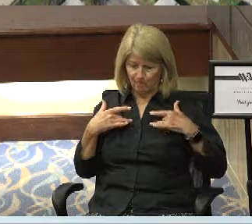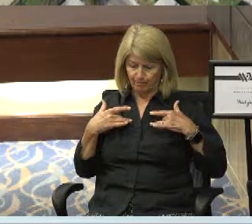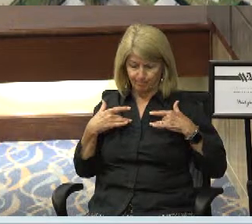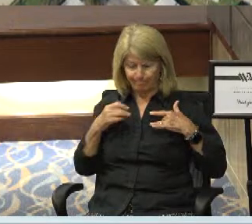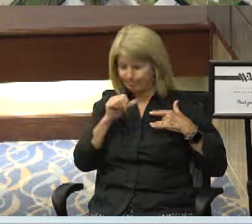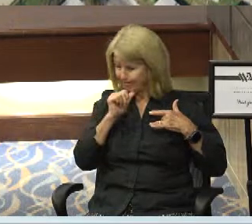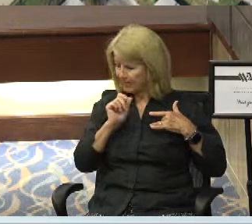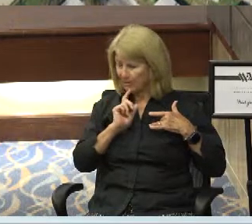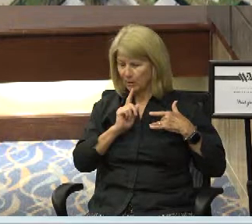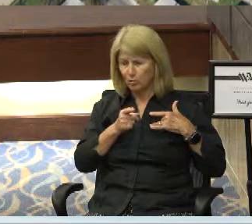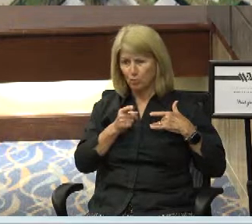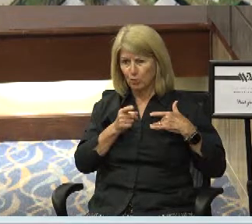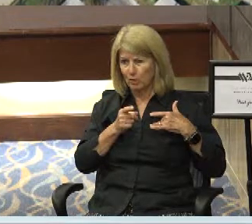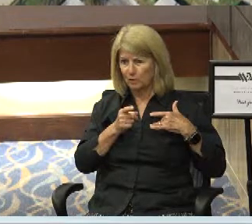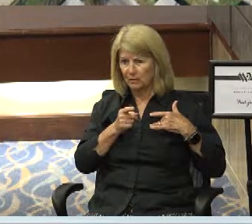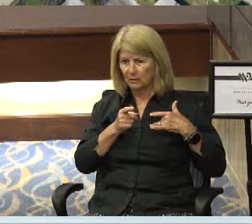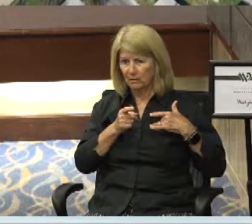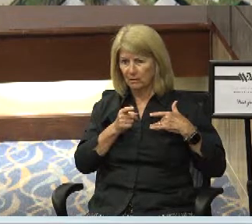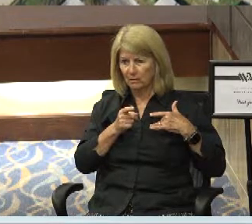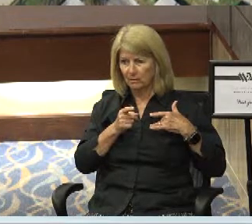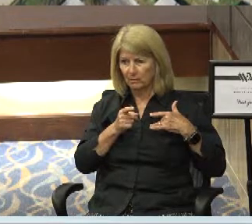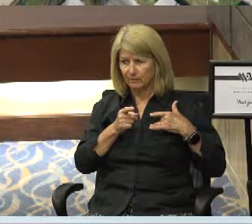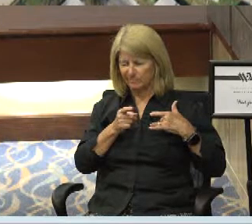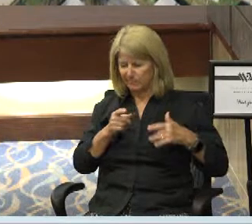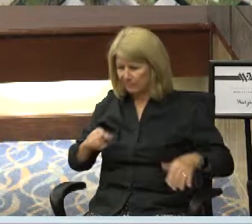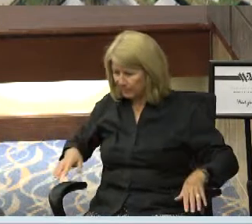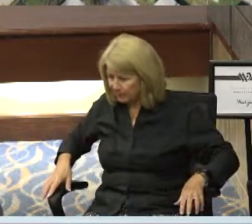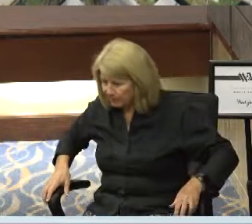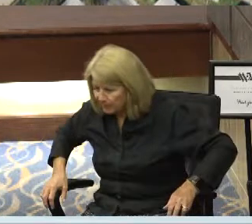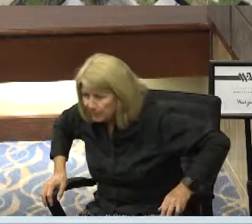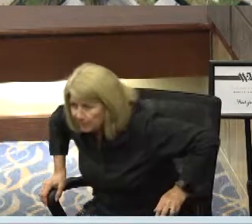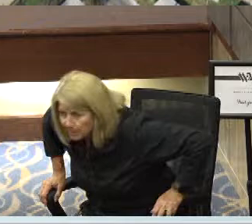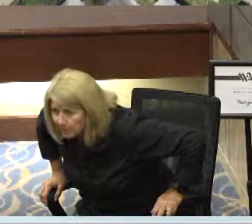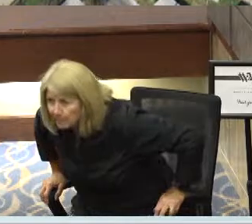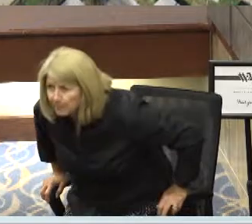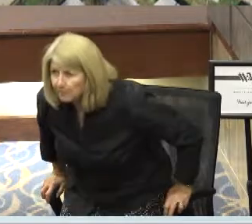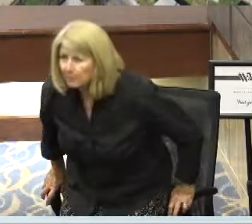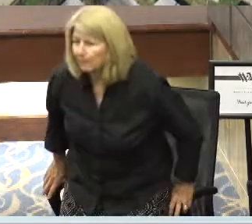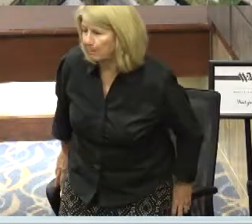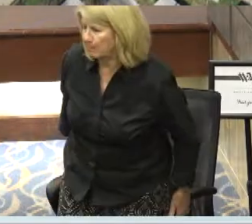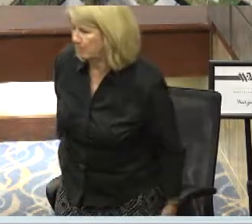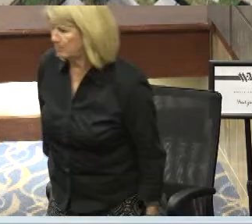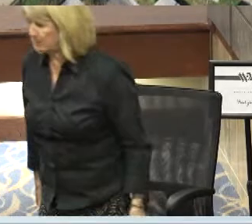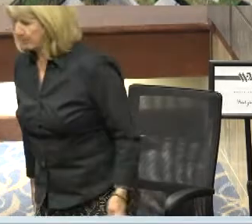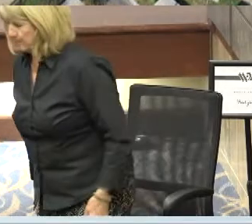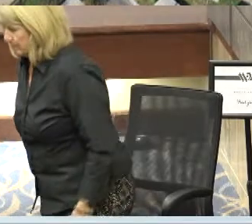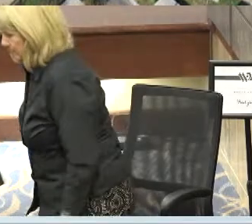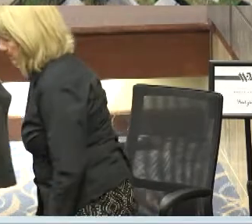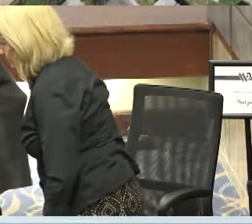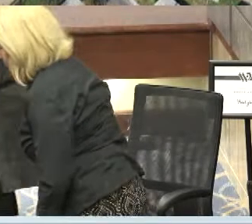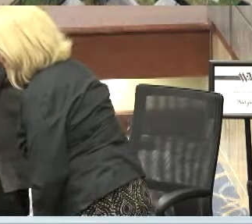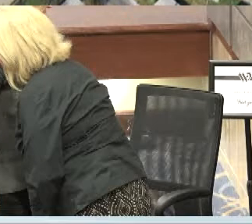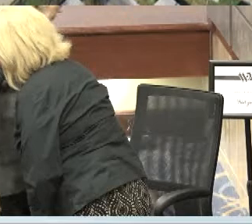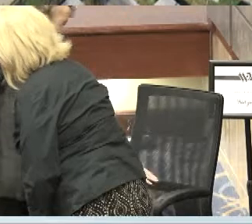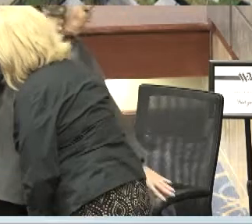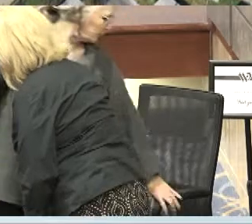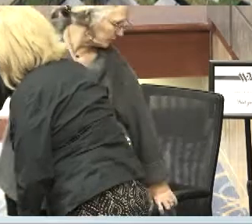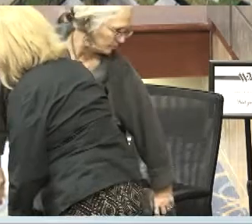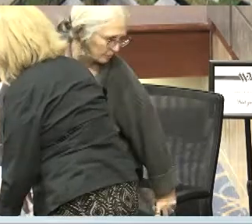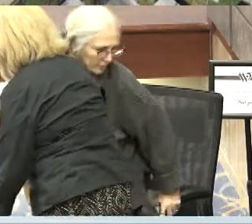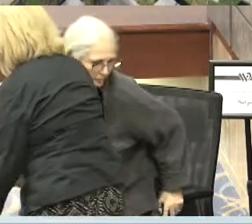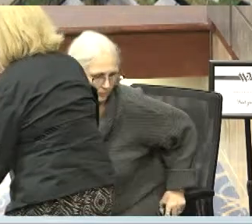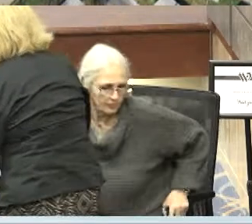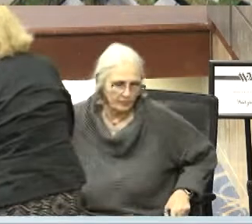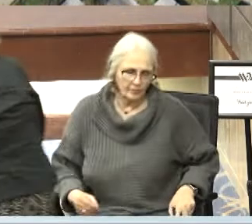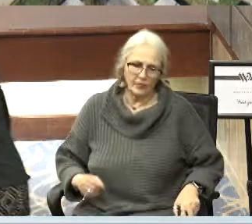I'm not sure. I'm real uncomfortable with this, only because